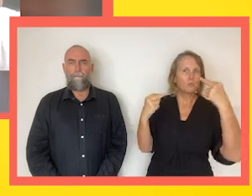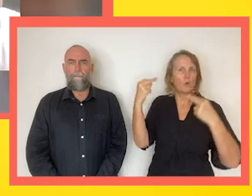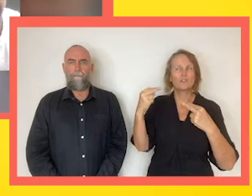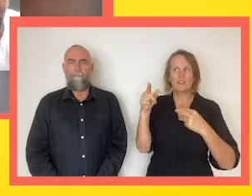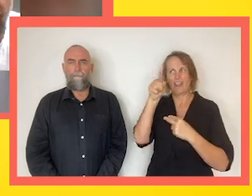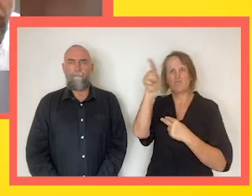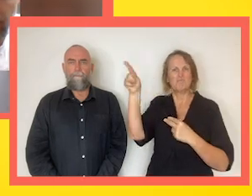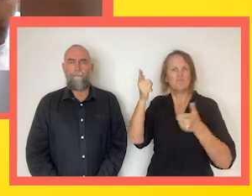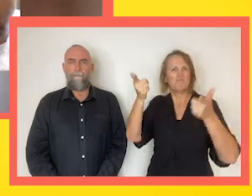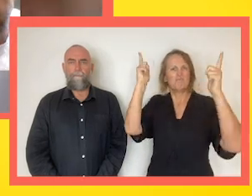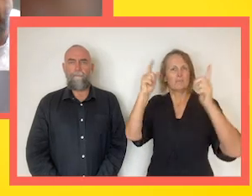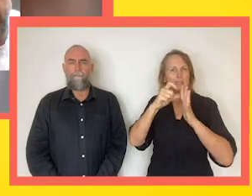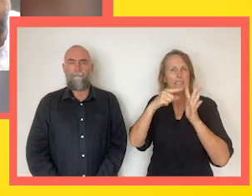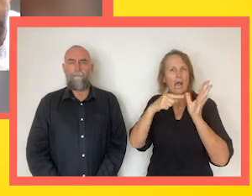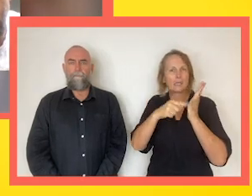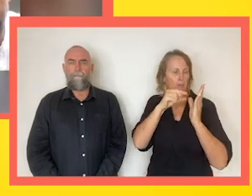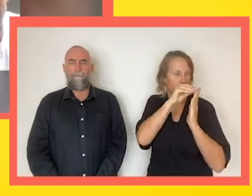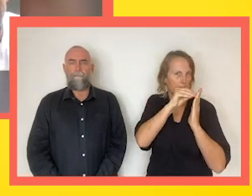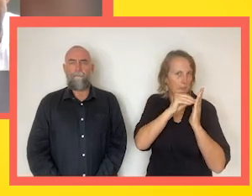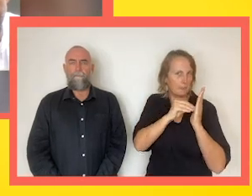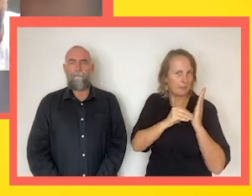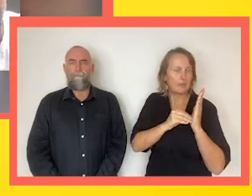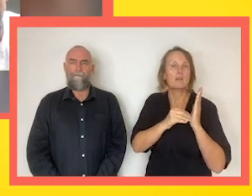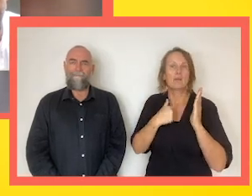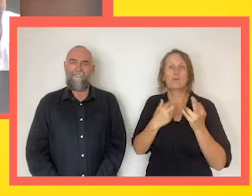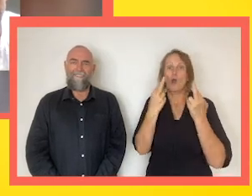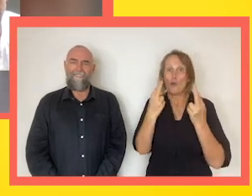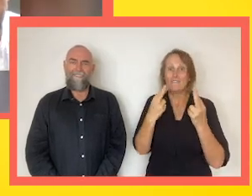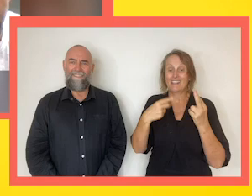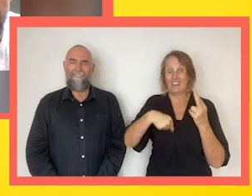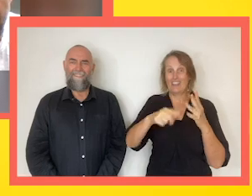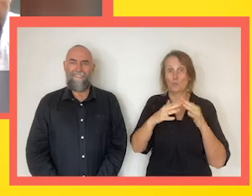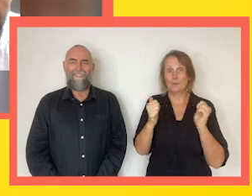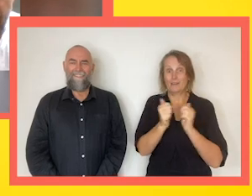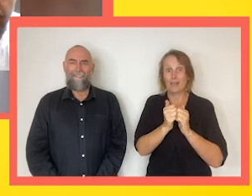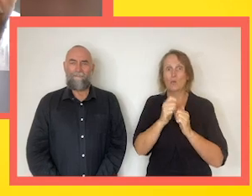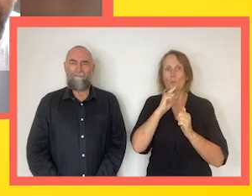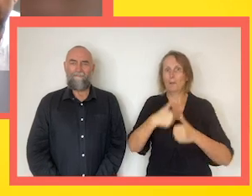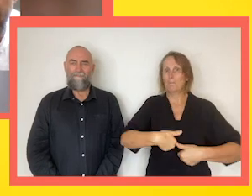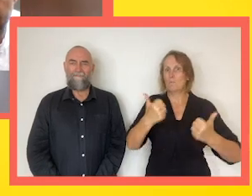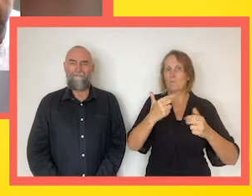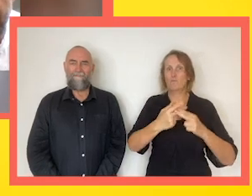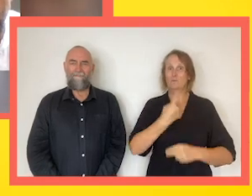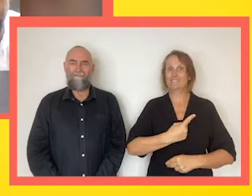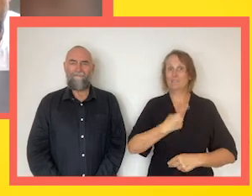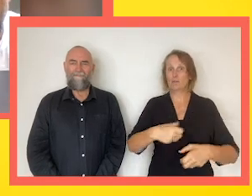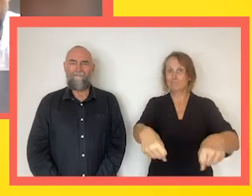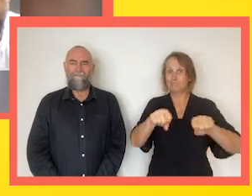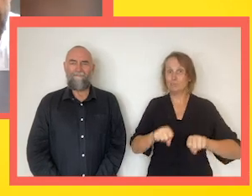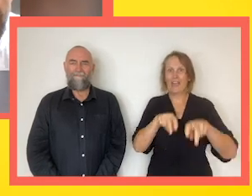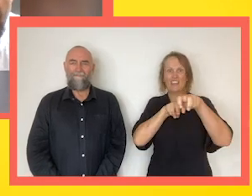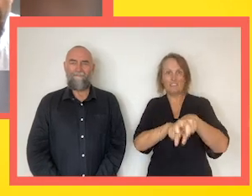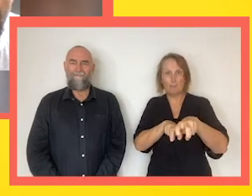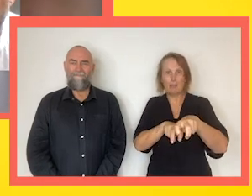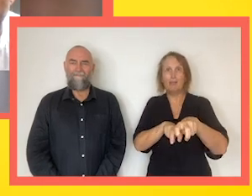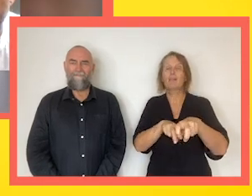gets collated. We hopefully race really hard and well in the single and double this weekend. And from there, you get an official invite to